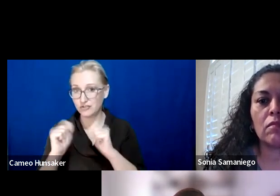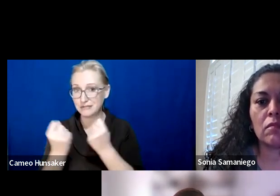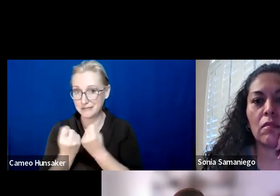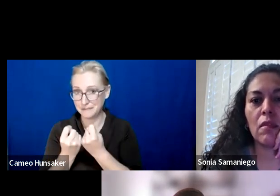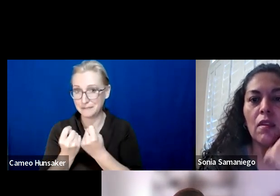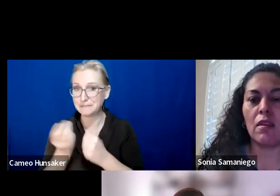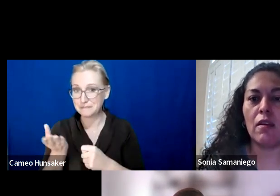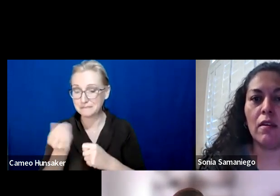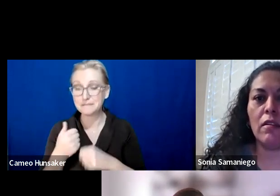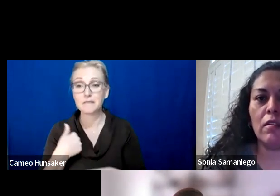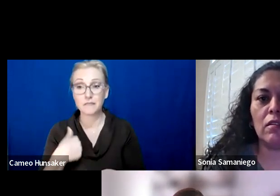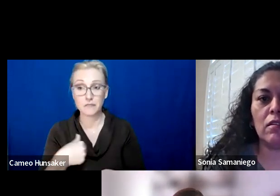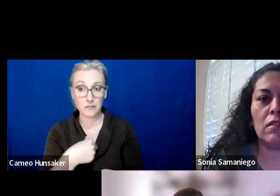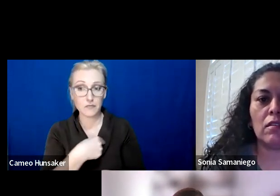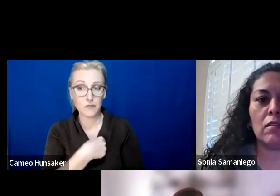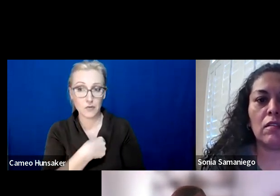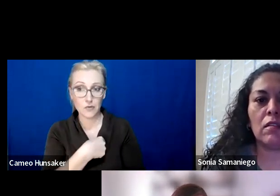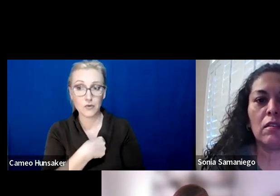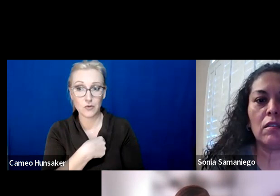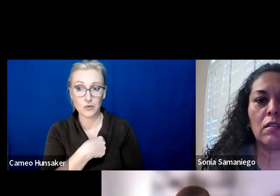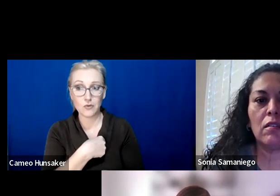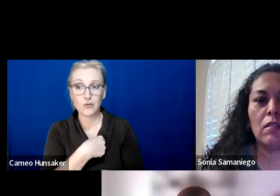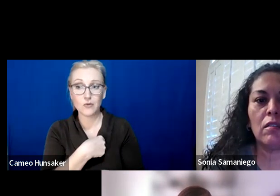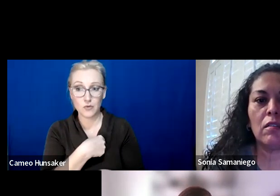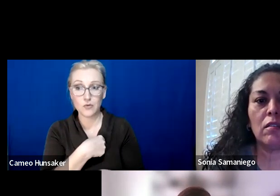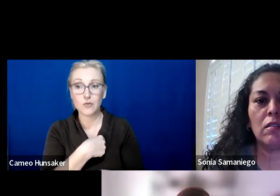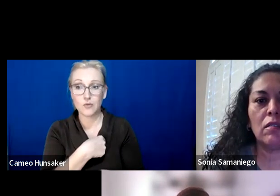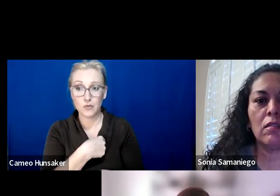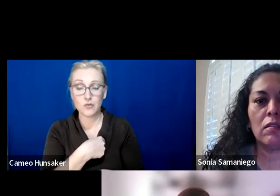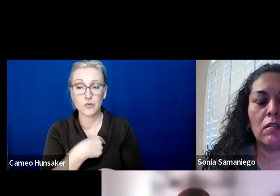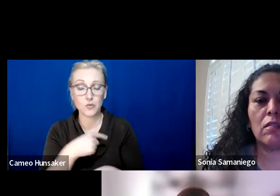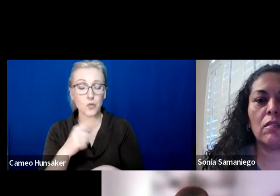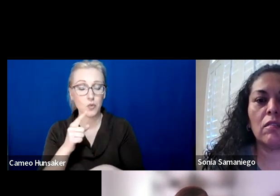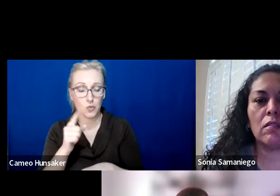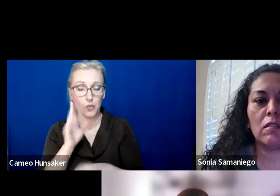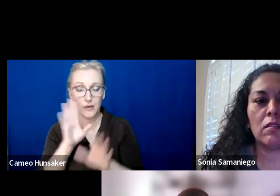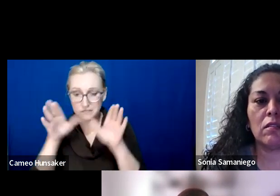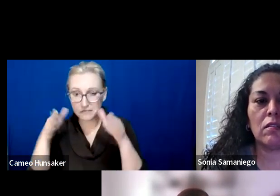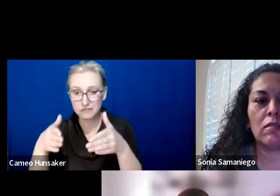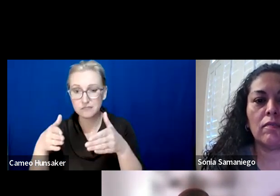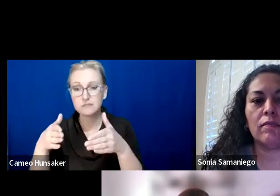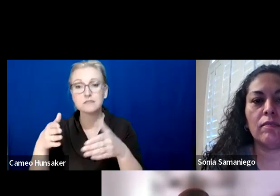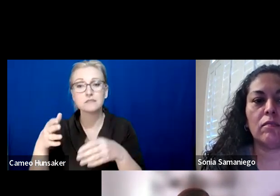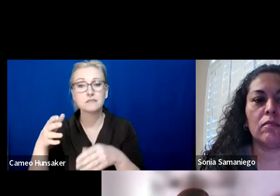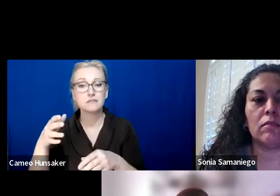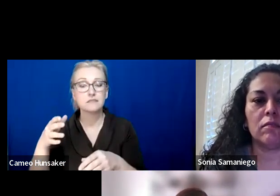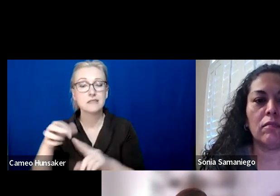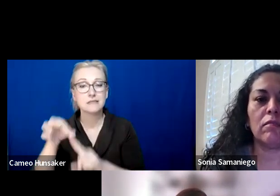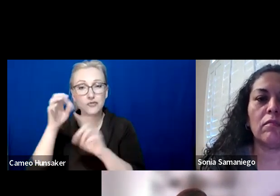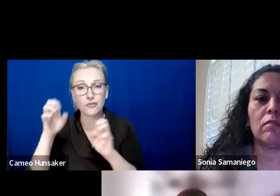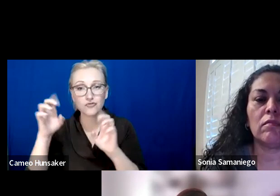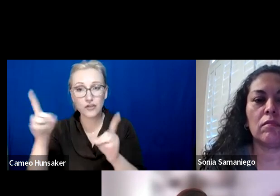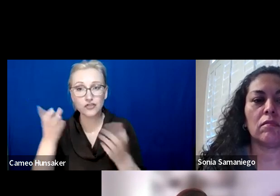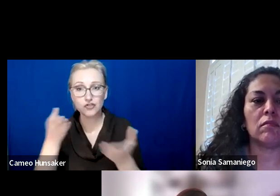do work around provision of special education services to students who are in kindergarten through 12th